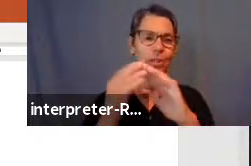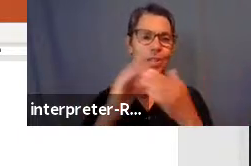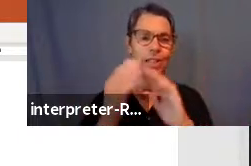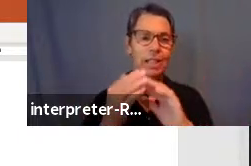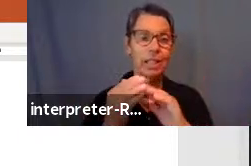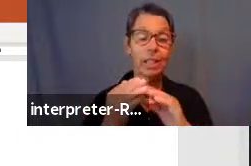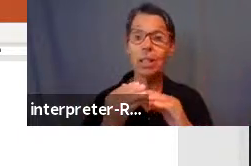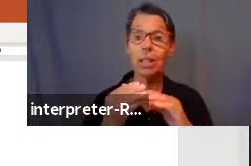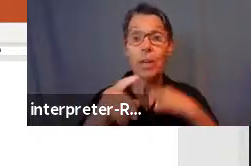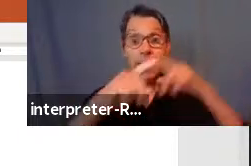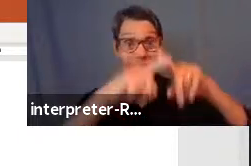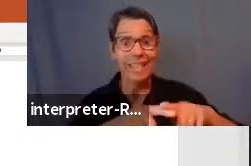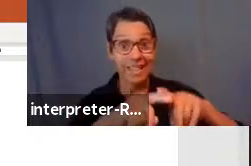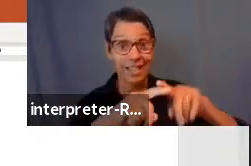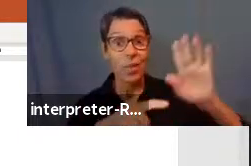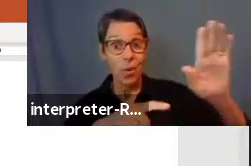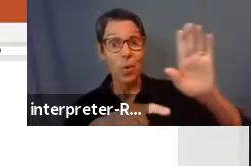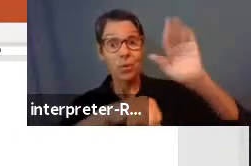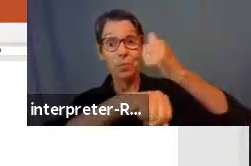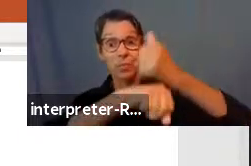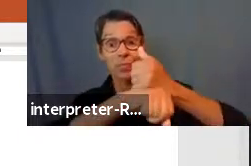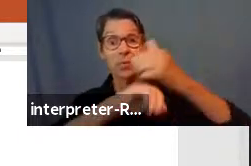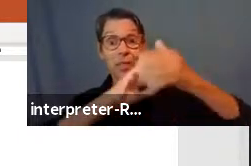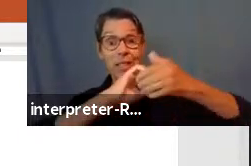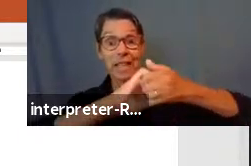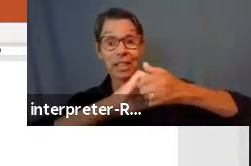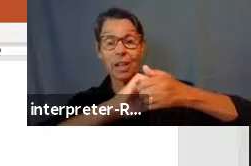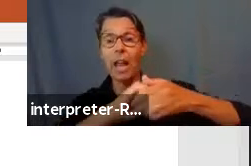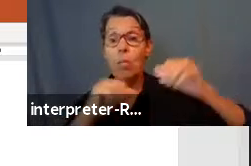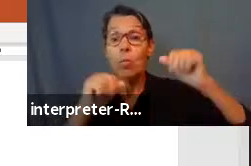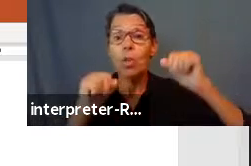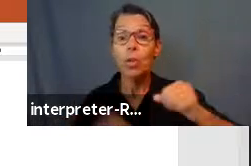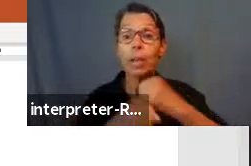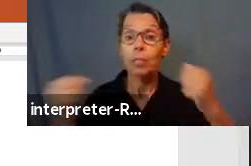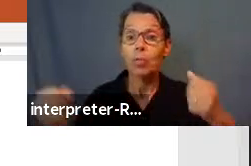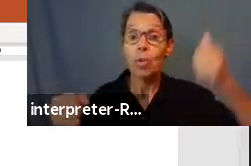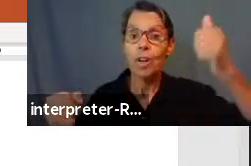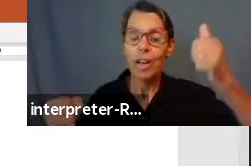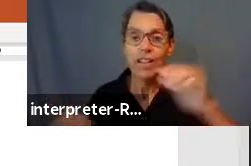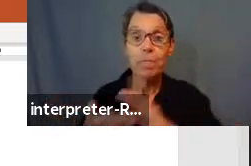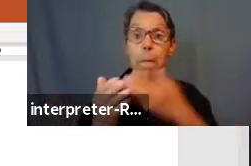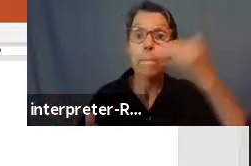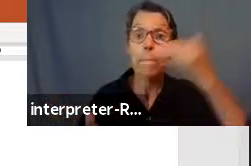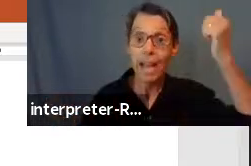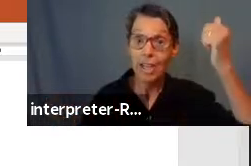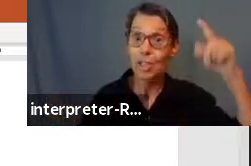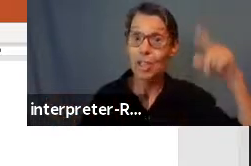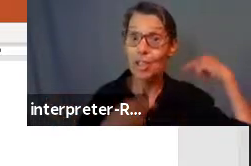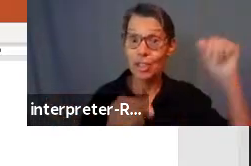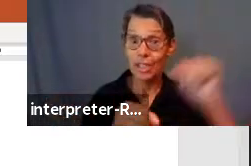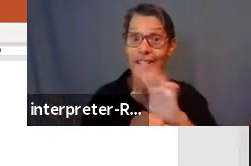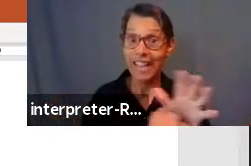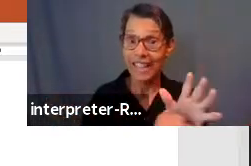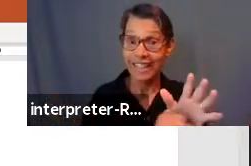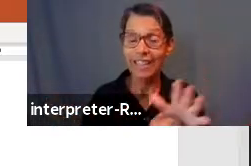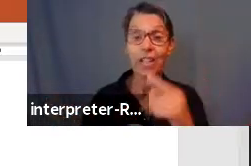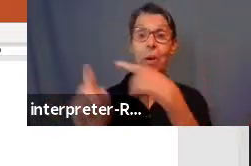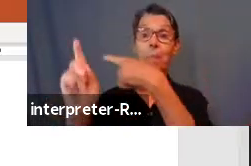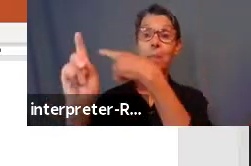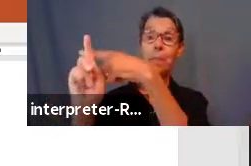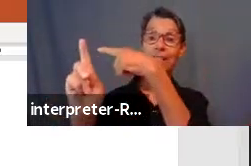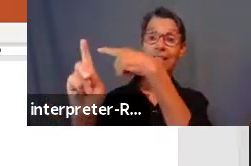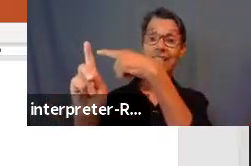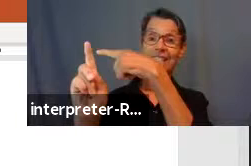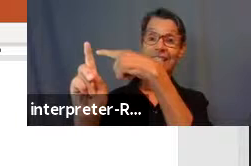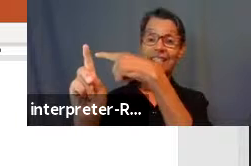established relationships, but I think they could be even stronger. And they've actually strengthened during the pandemic. If there's one pro that come out of this on our